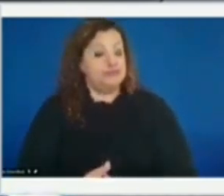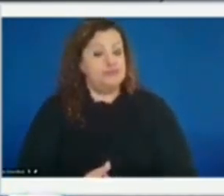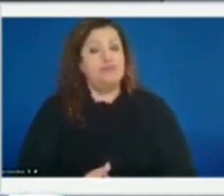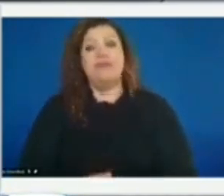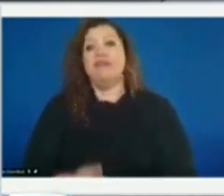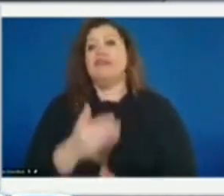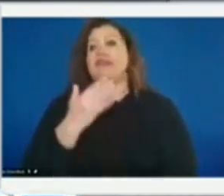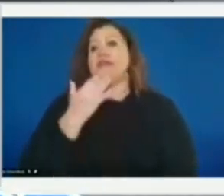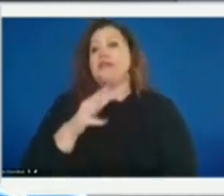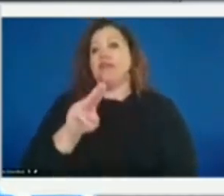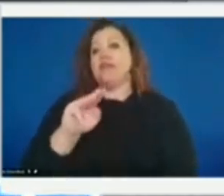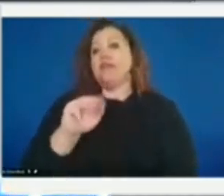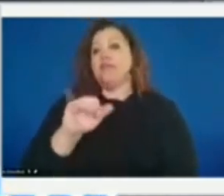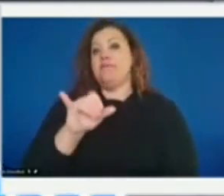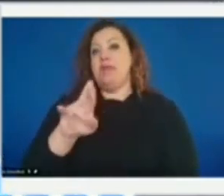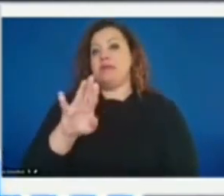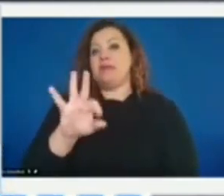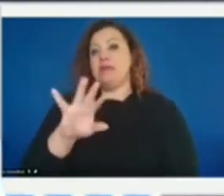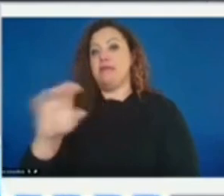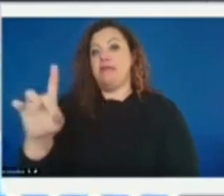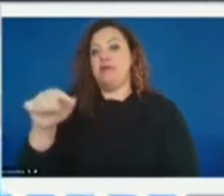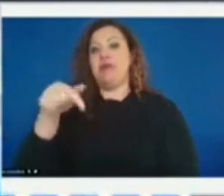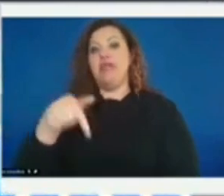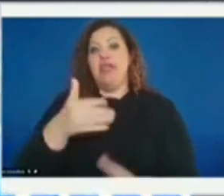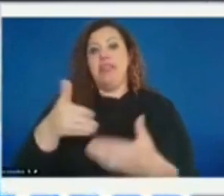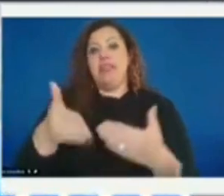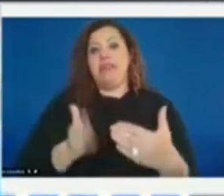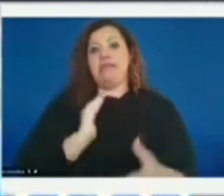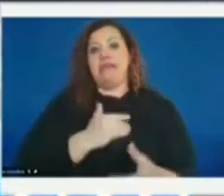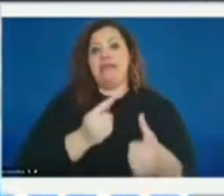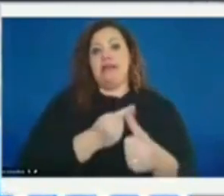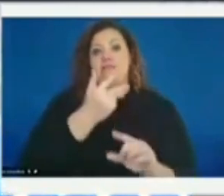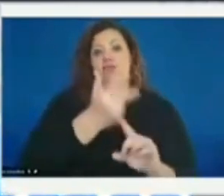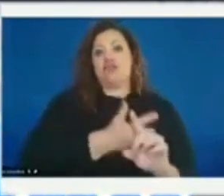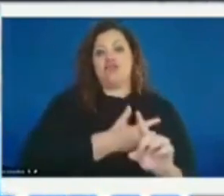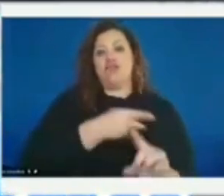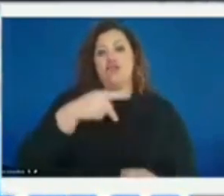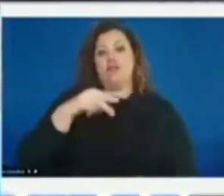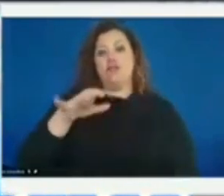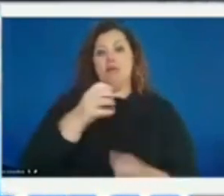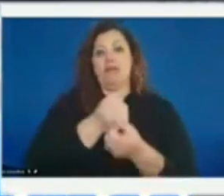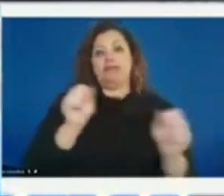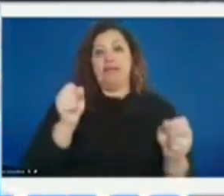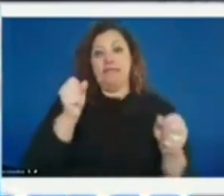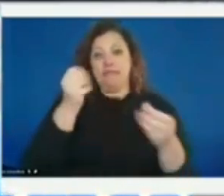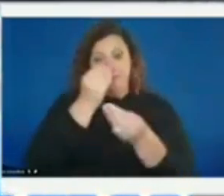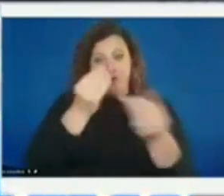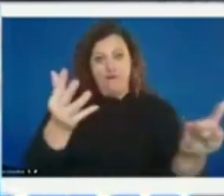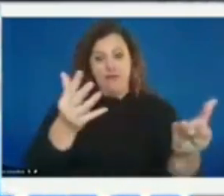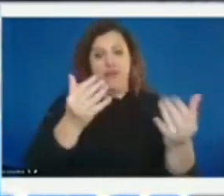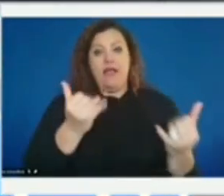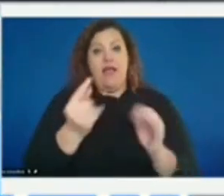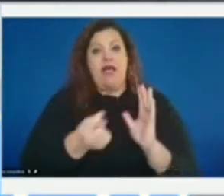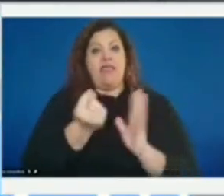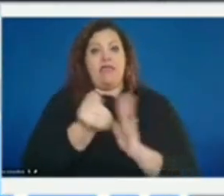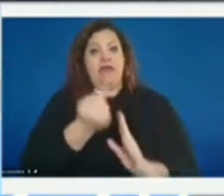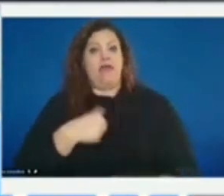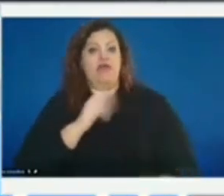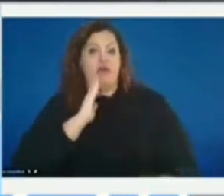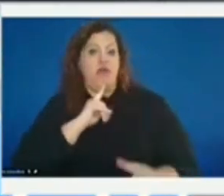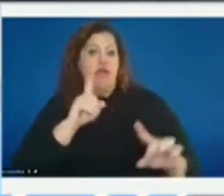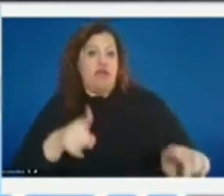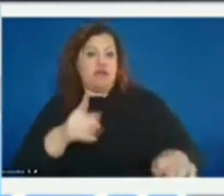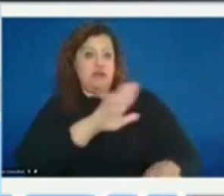Major Ford. This concludes our first quarter public safety briefing. At this time, we will take any questions you